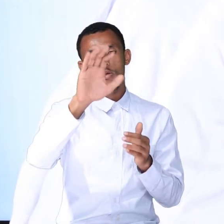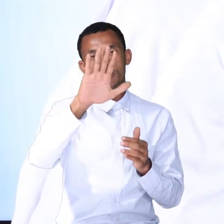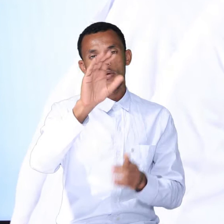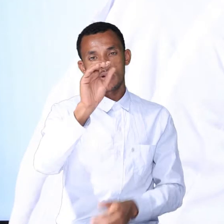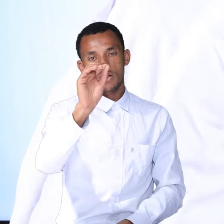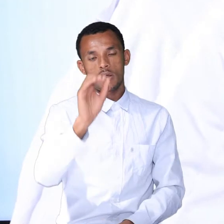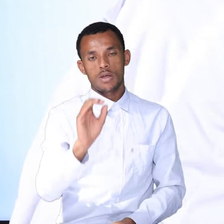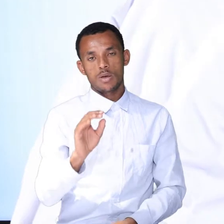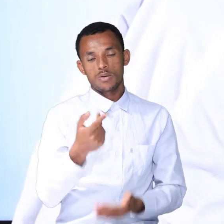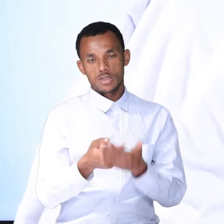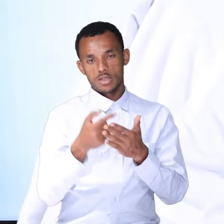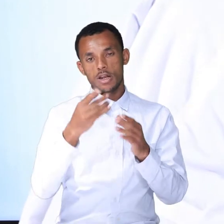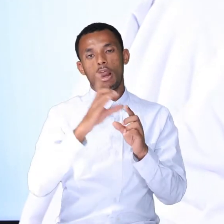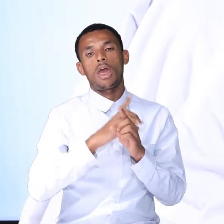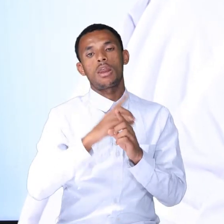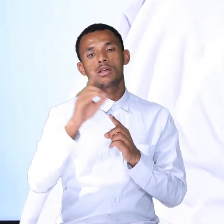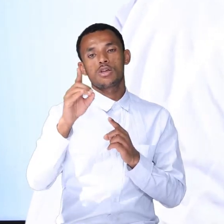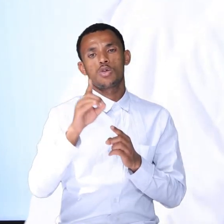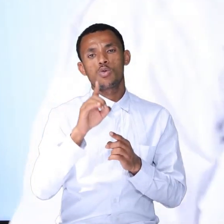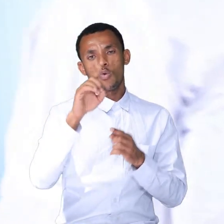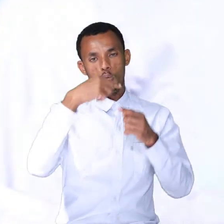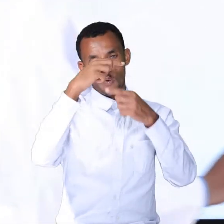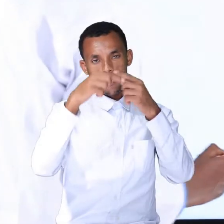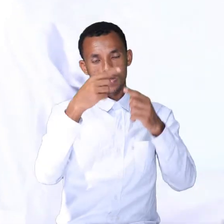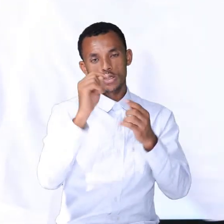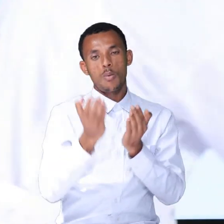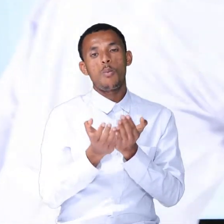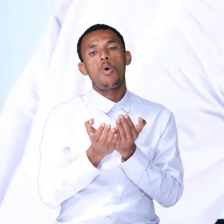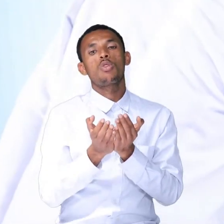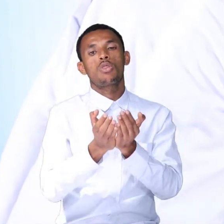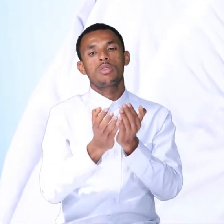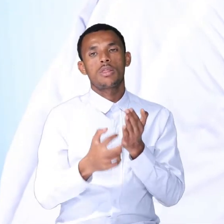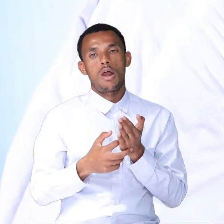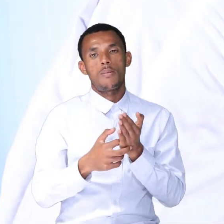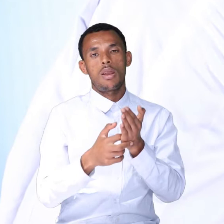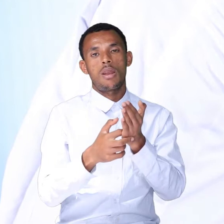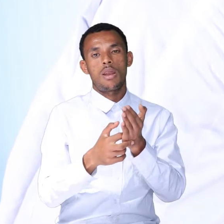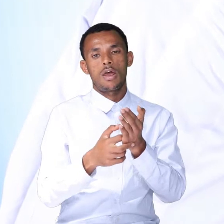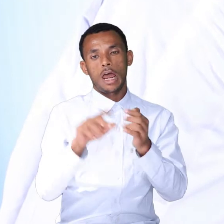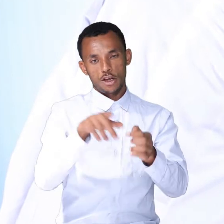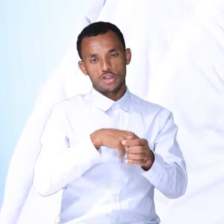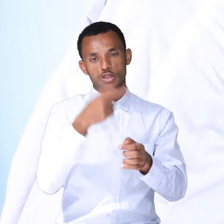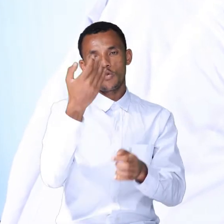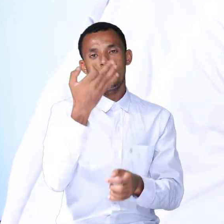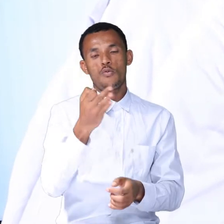degrees. With this direction you will go, the boat it is traveling. It has traveled a distance